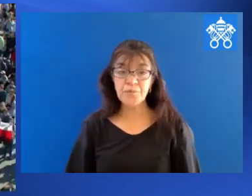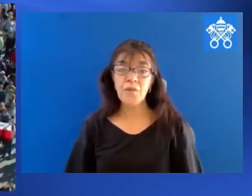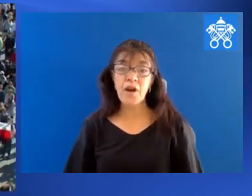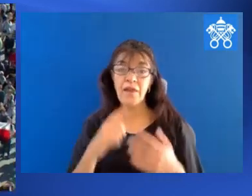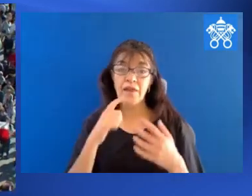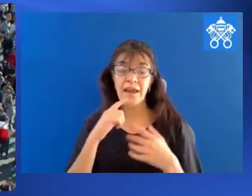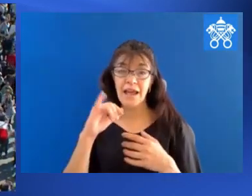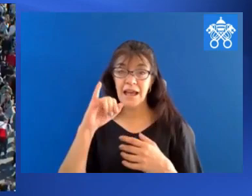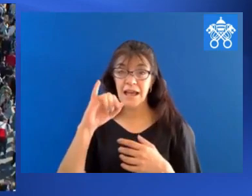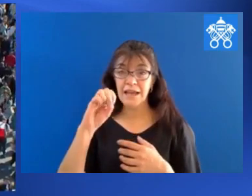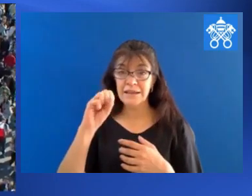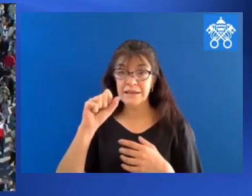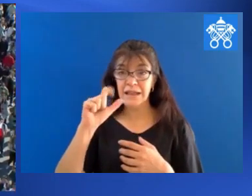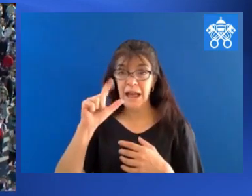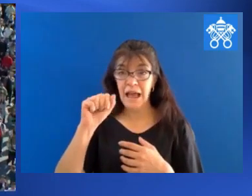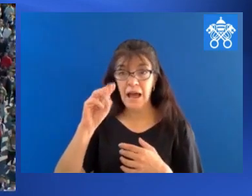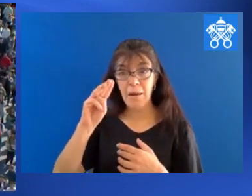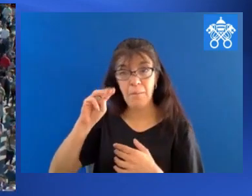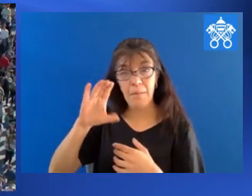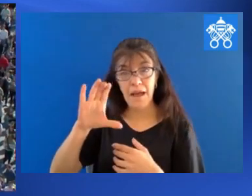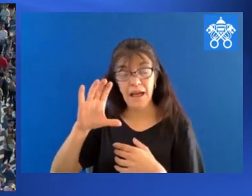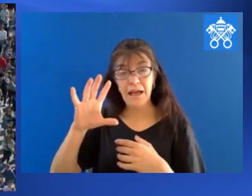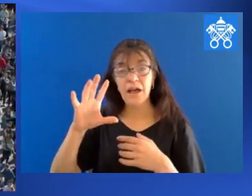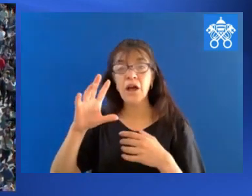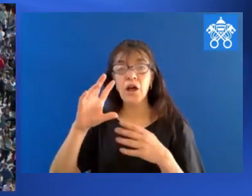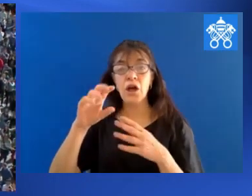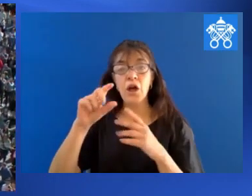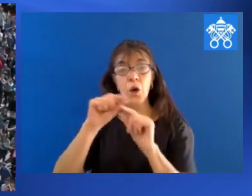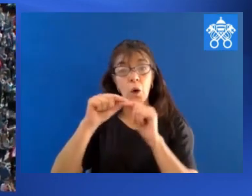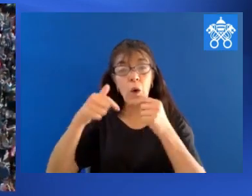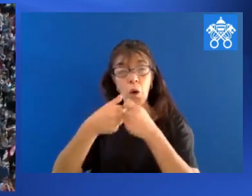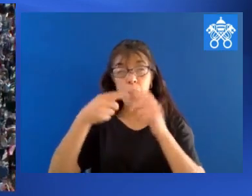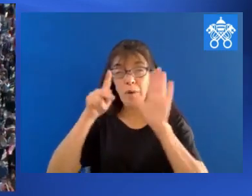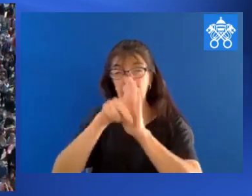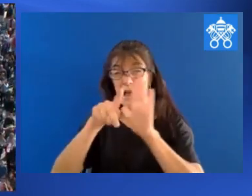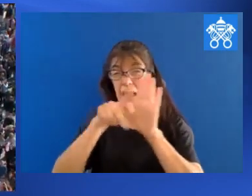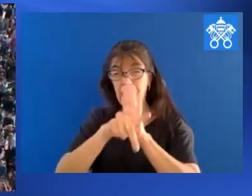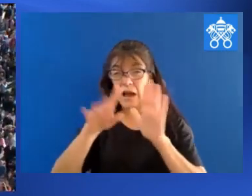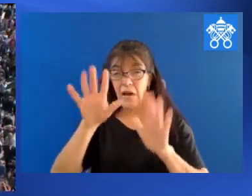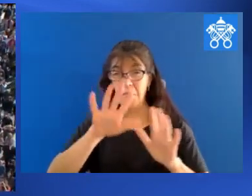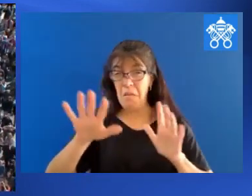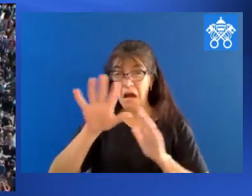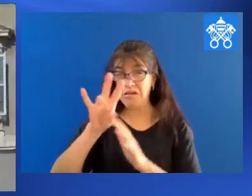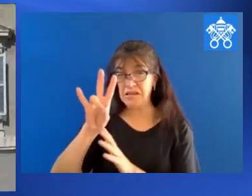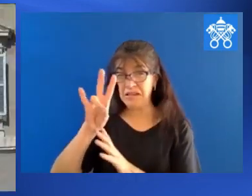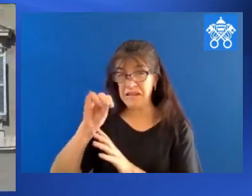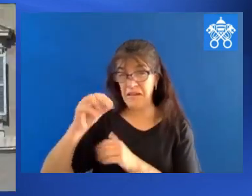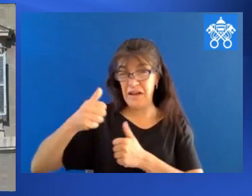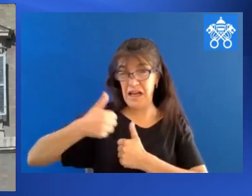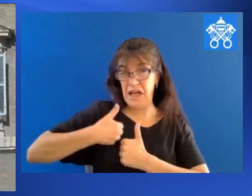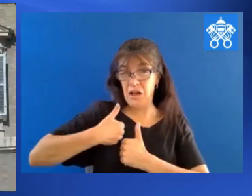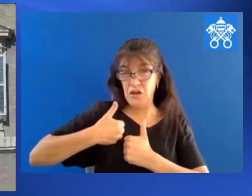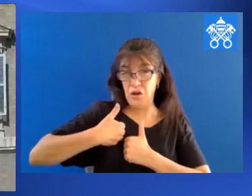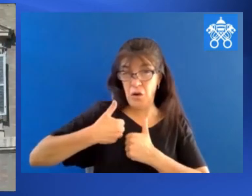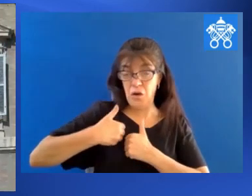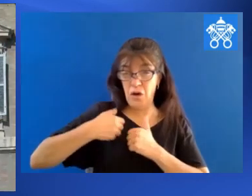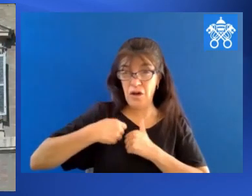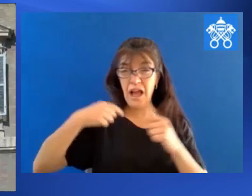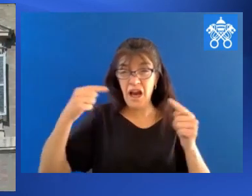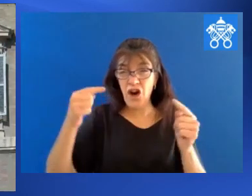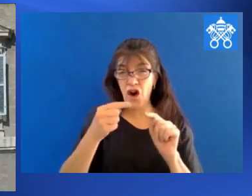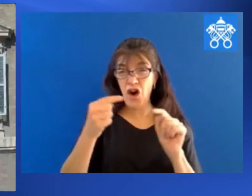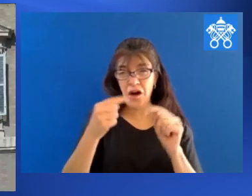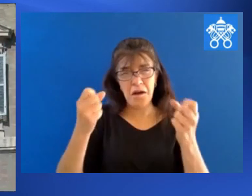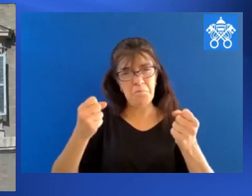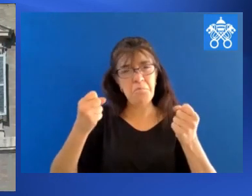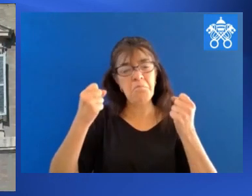The so-called Islamic State group claimed responsibility for killing over 70 soldiers, wounding